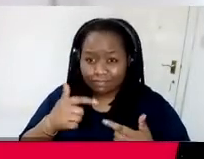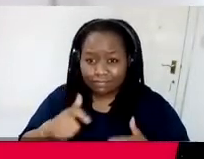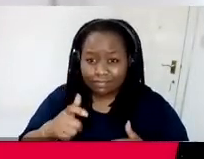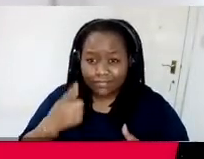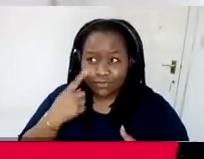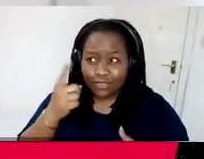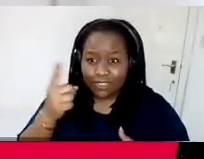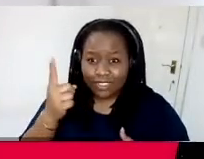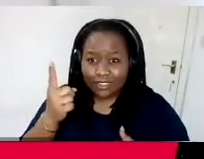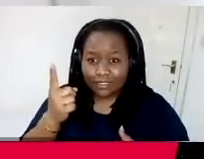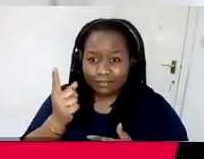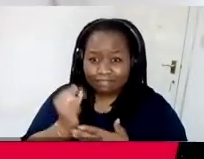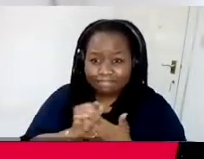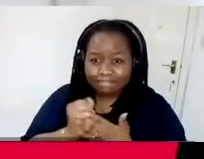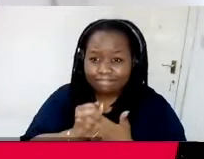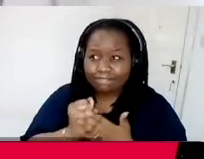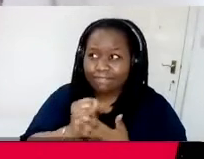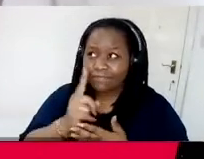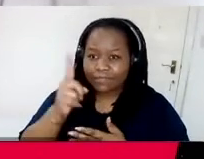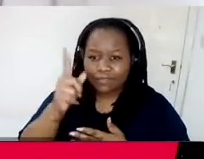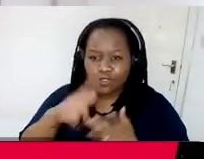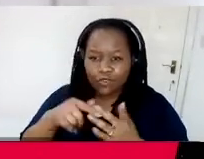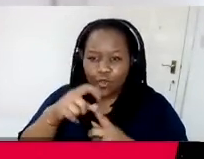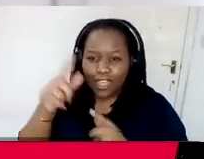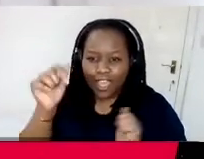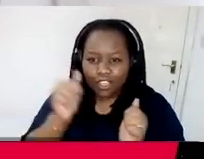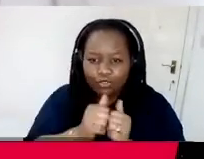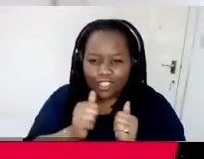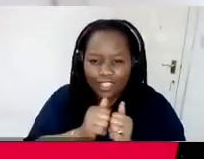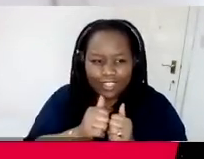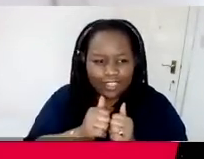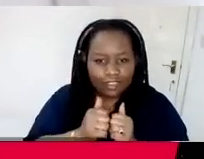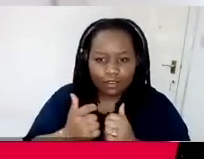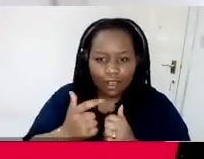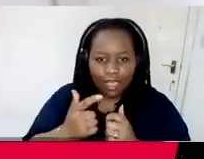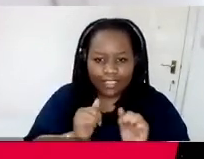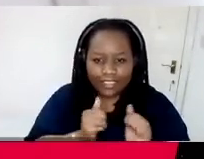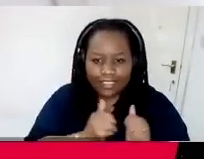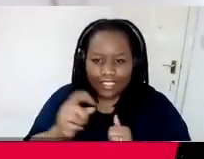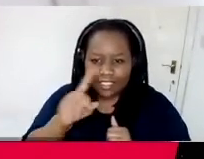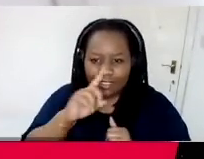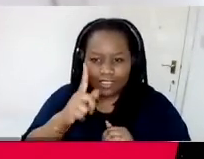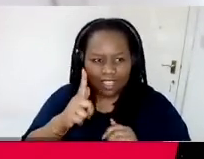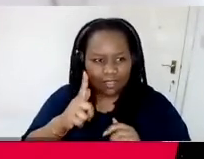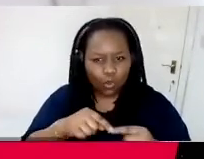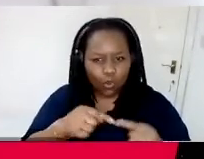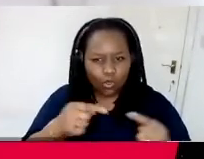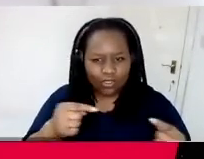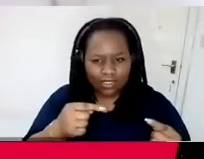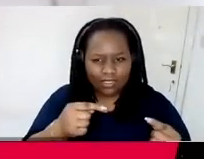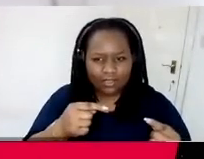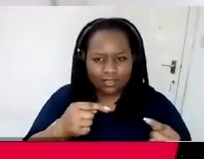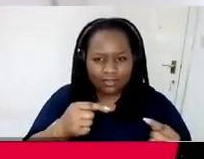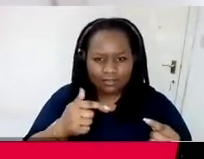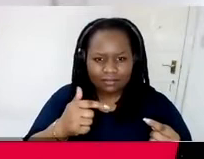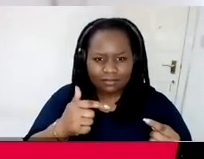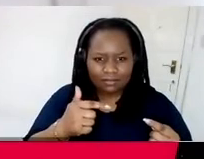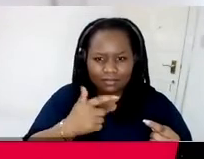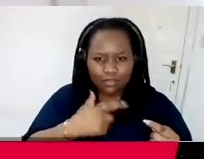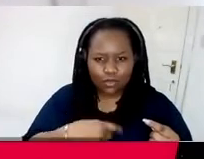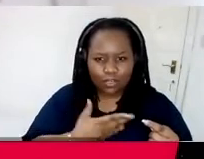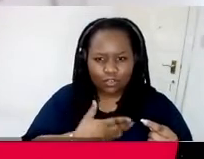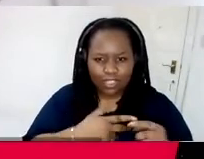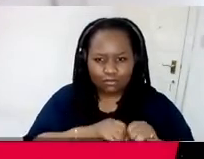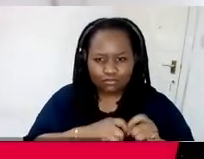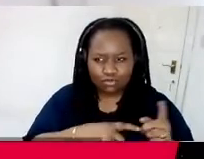and the agreeing of deals and the granting of licenses that contravene those criteria, as has been explained to us, some of the